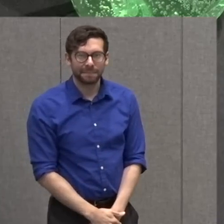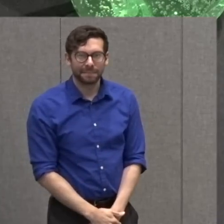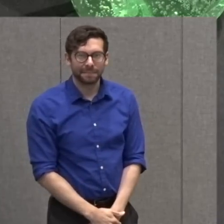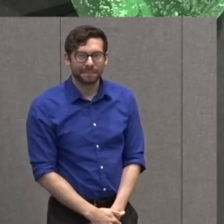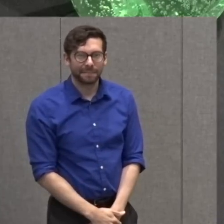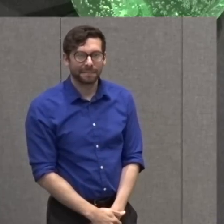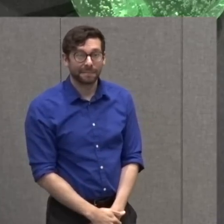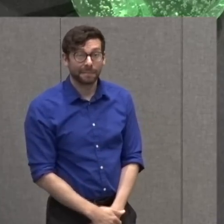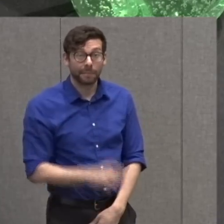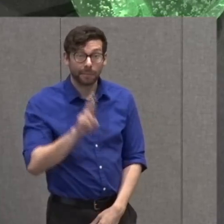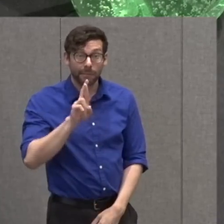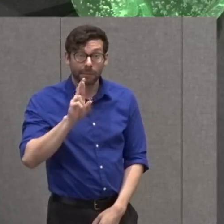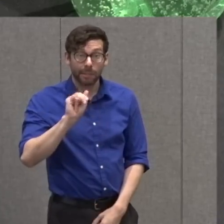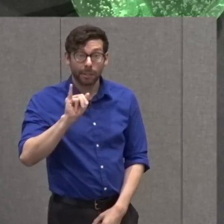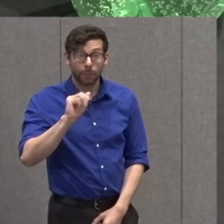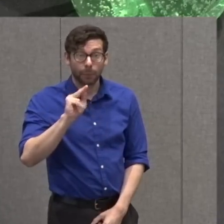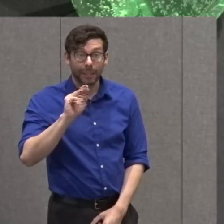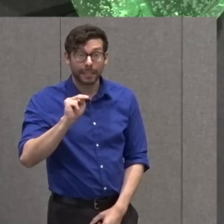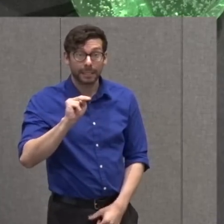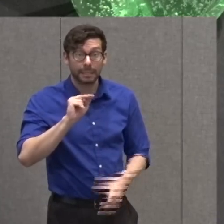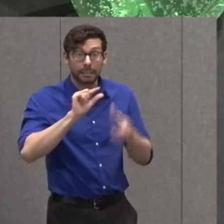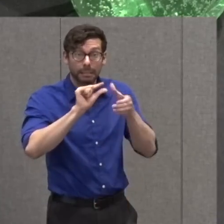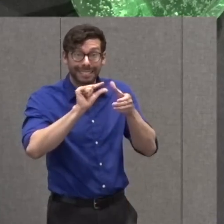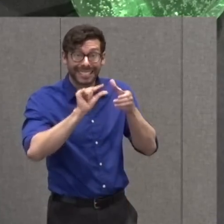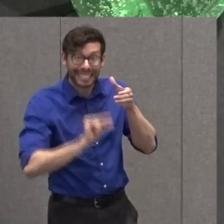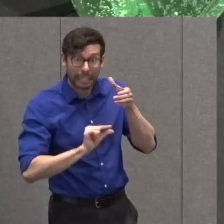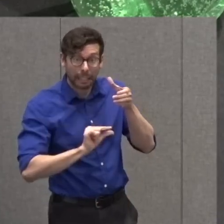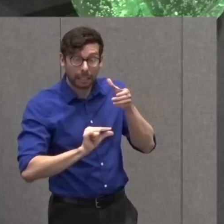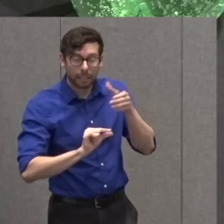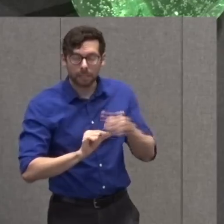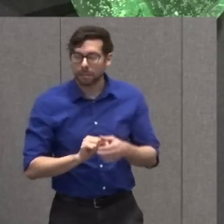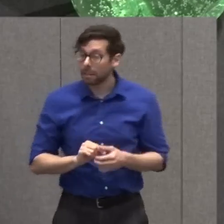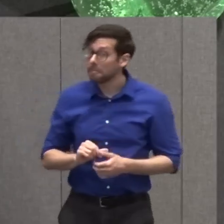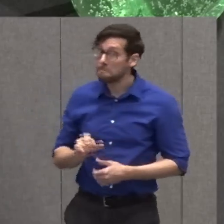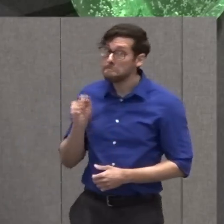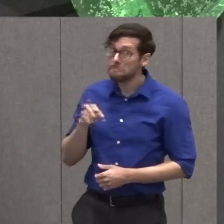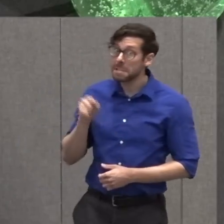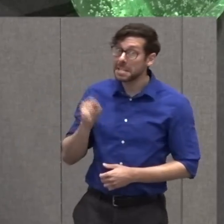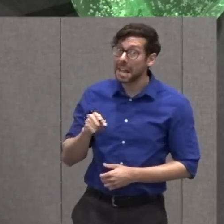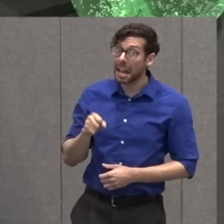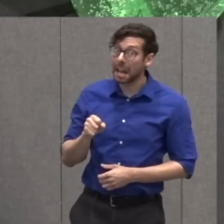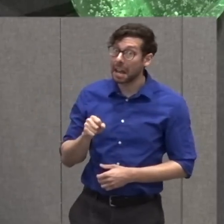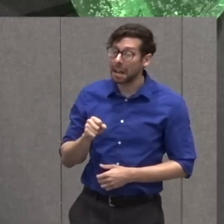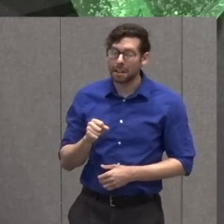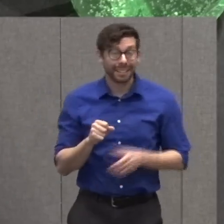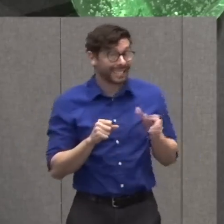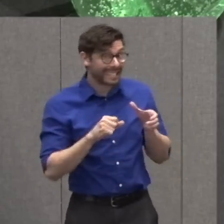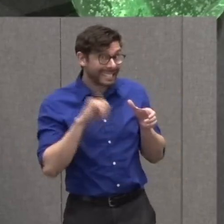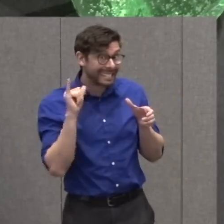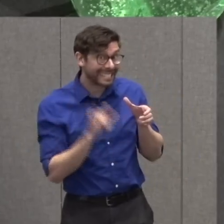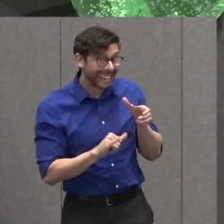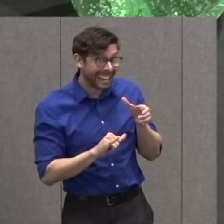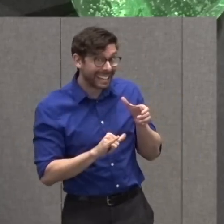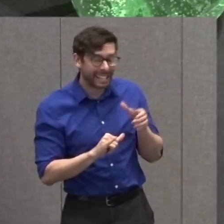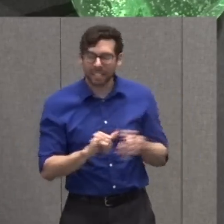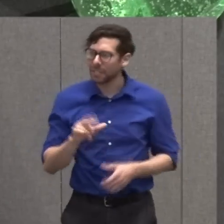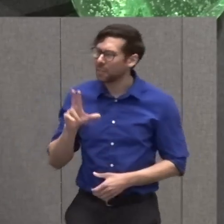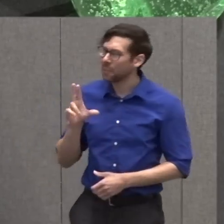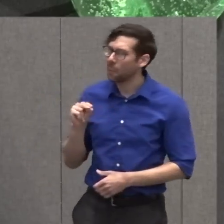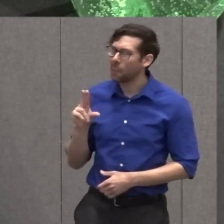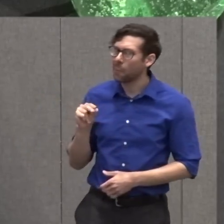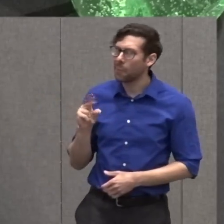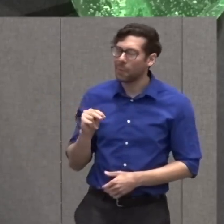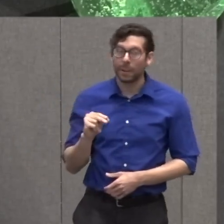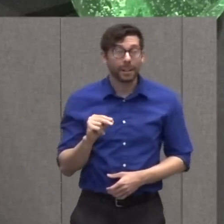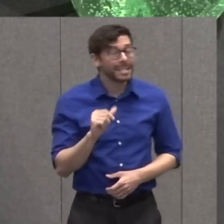Did the raisins sink, Miss Mays? They did? They did, but did they stay down? No. They didn't stay down. Why